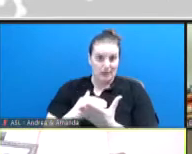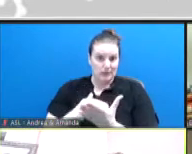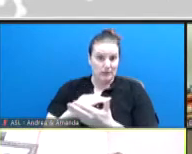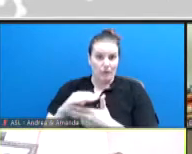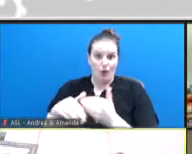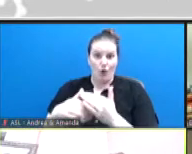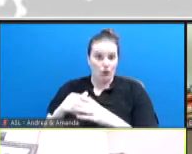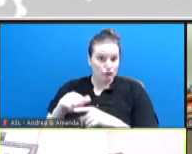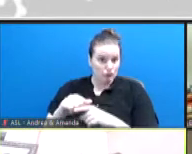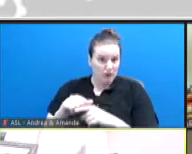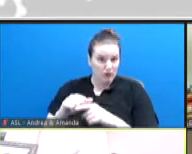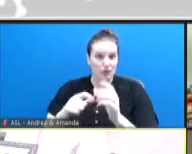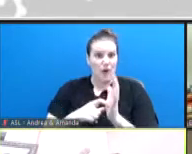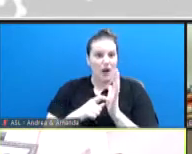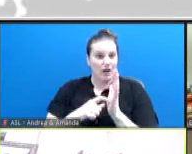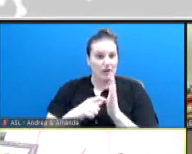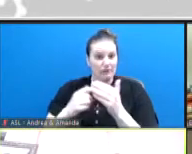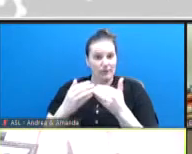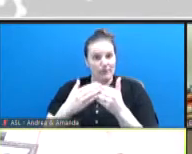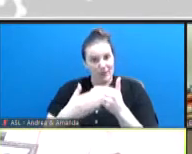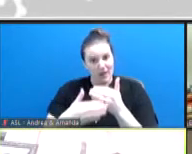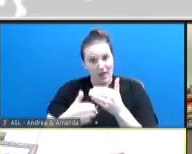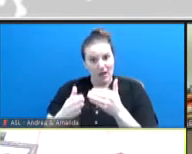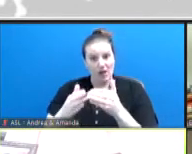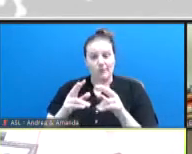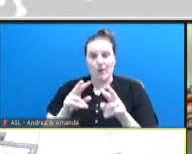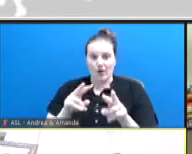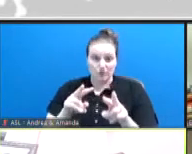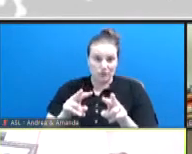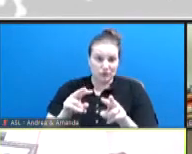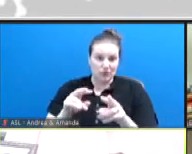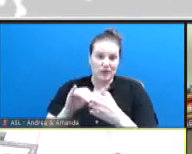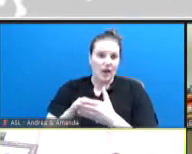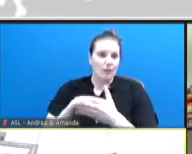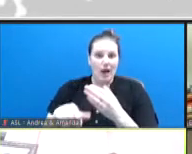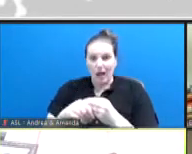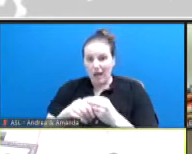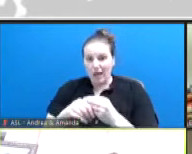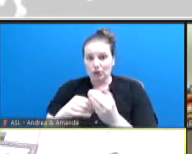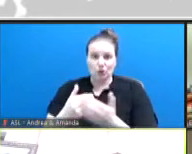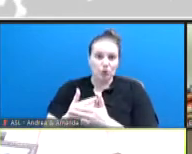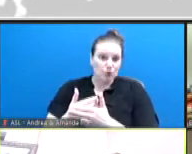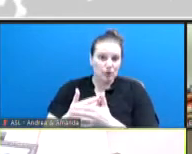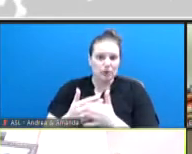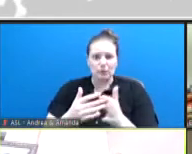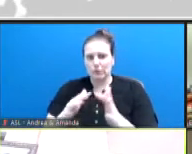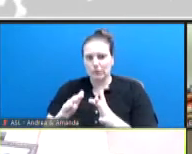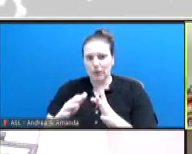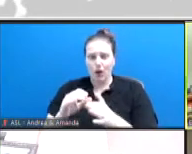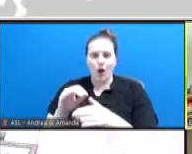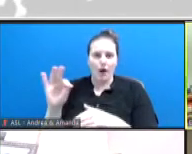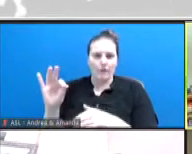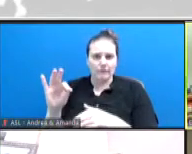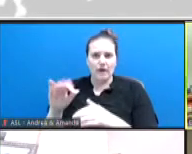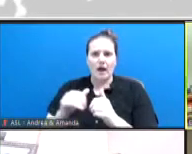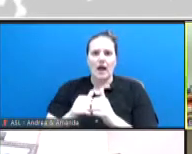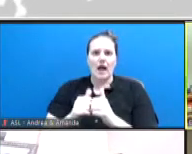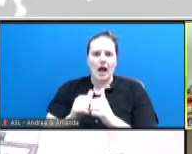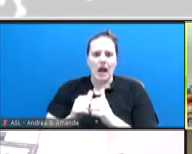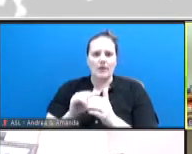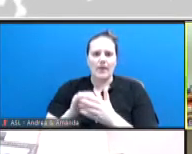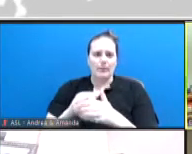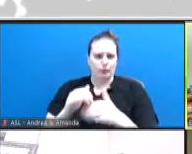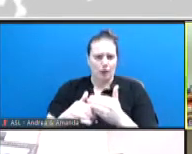trainings required? And then from there, you started monitoring from there, what was added, what was new, what was, you know, taken off? I mean, how is this